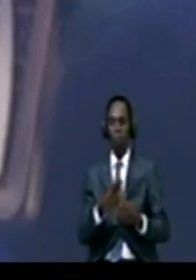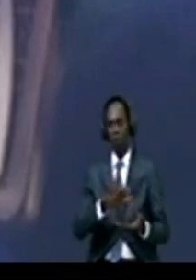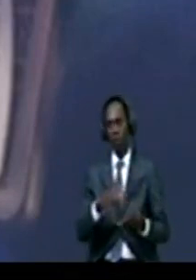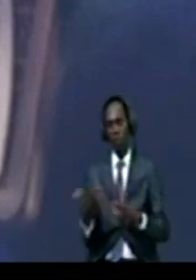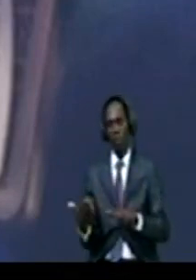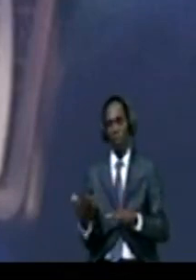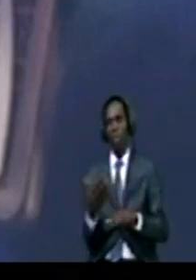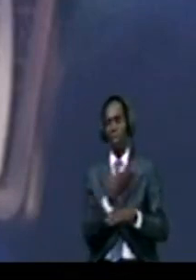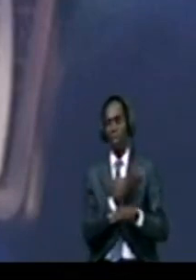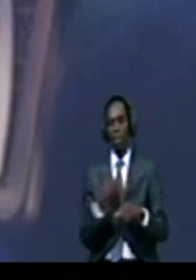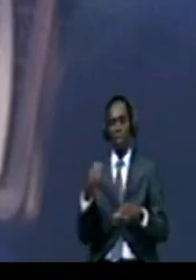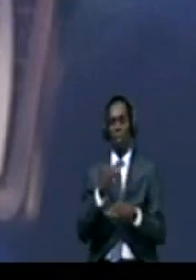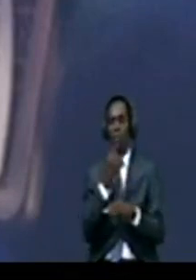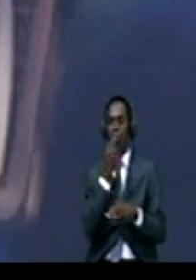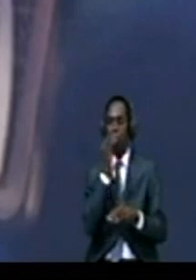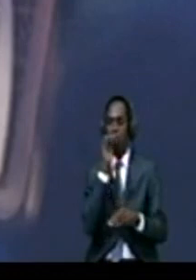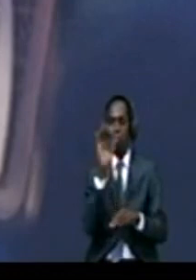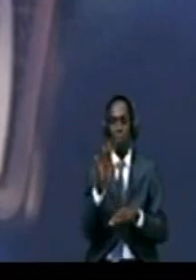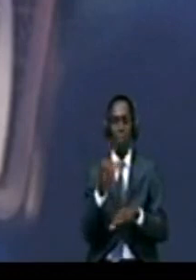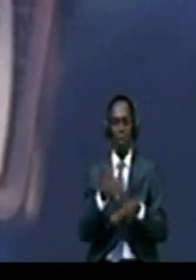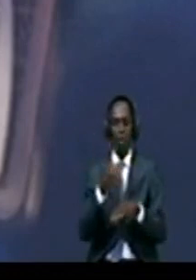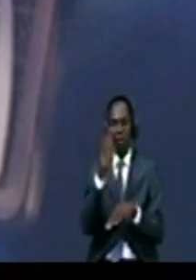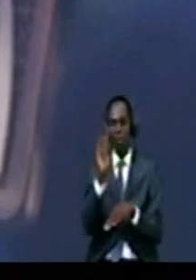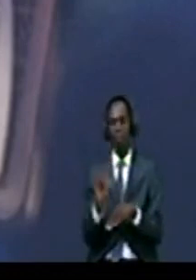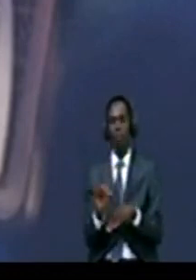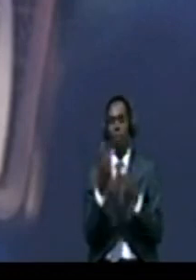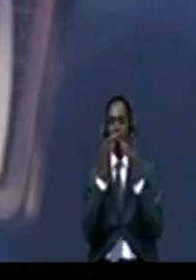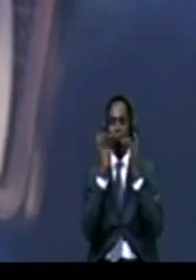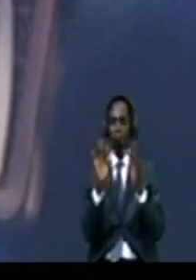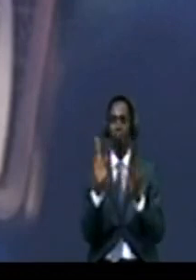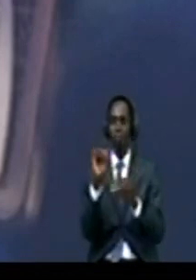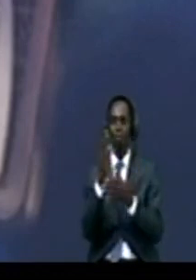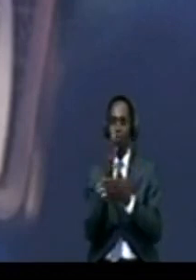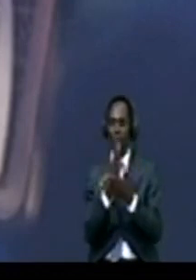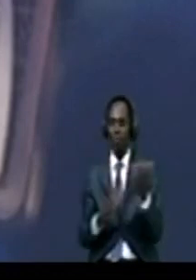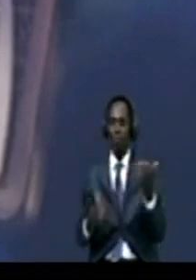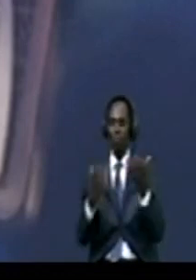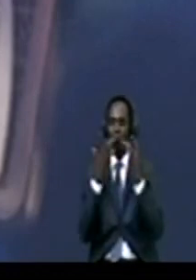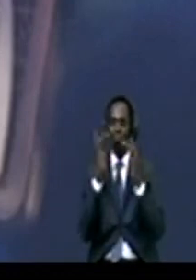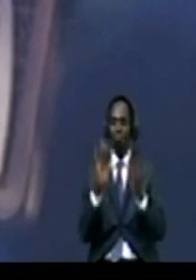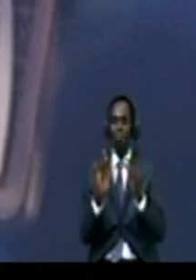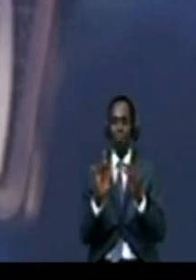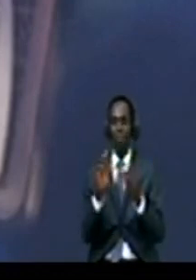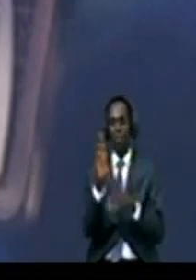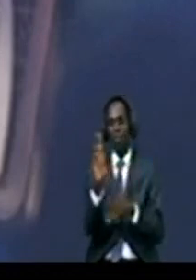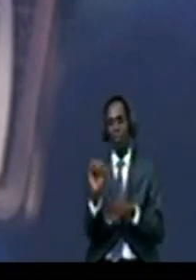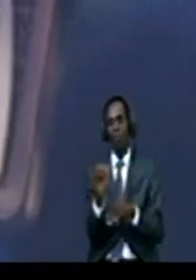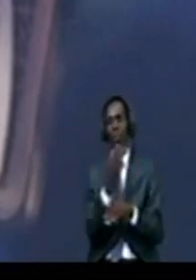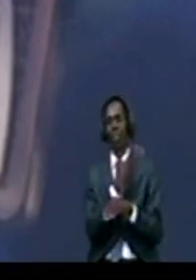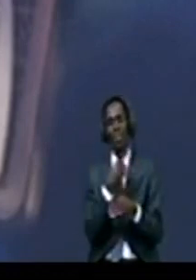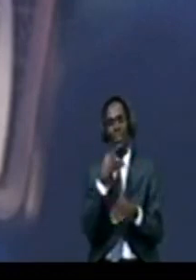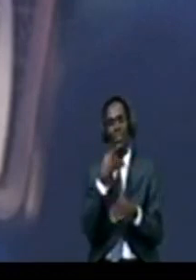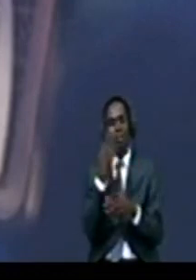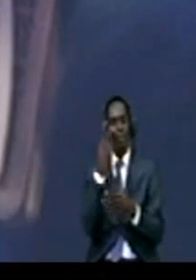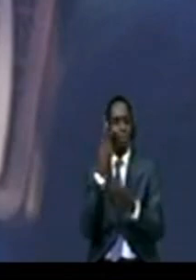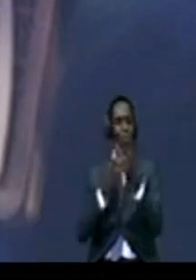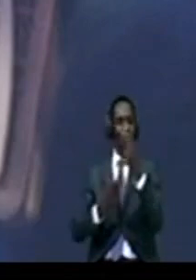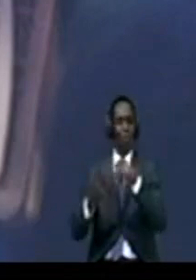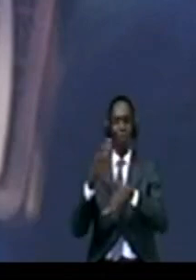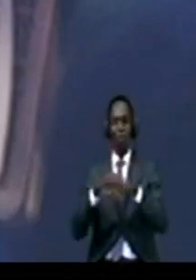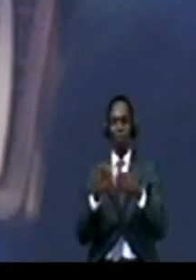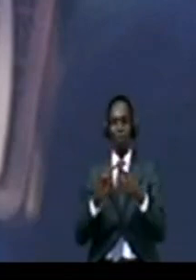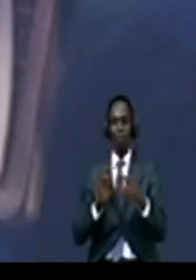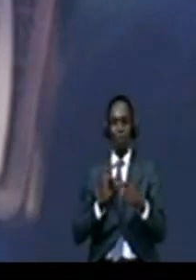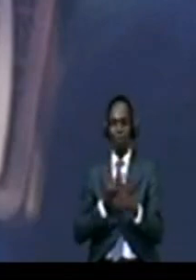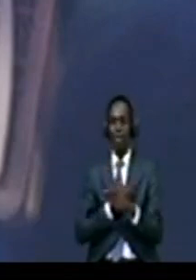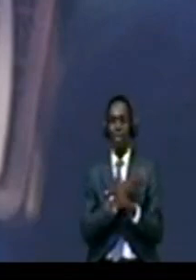they spit in his face and buffeted him, and others smote him with the palms of their hands, saying, Prophesy unto us, thou Christ,